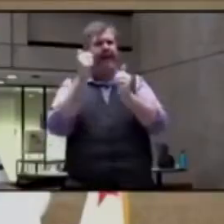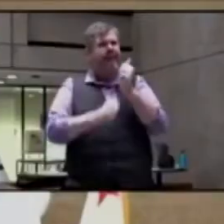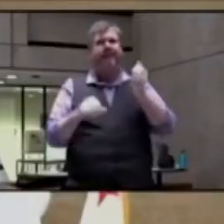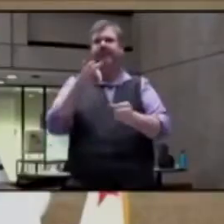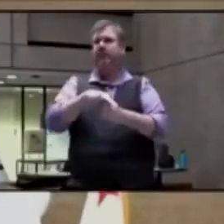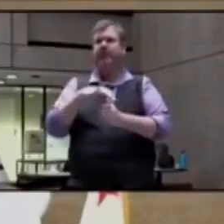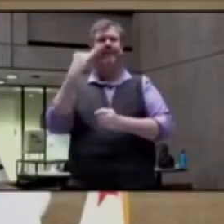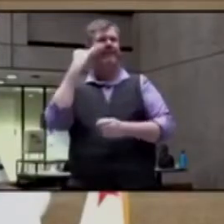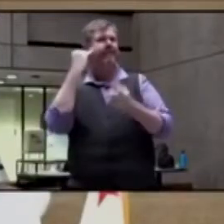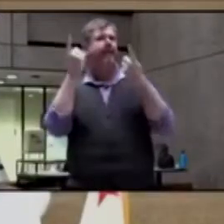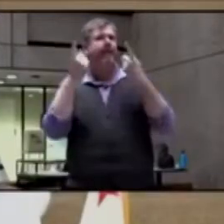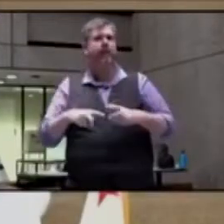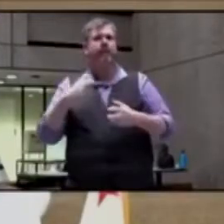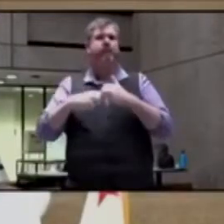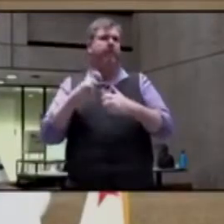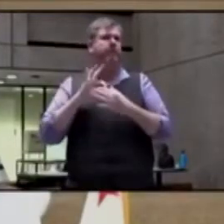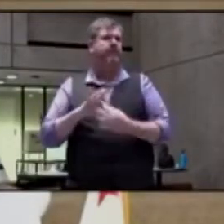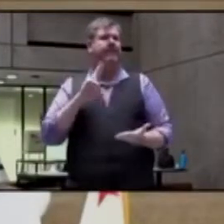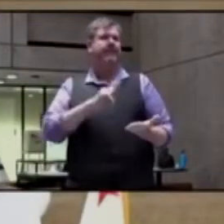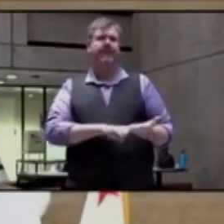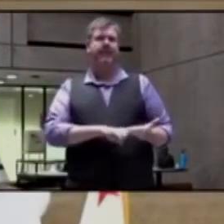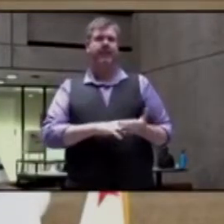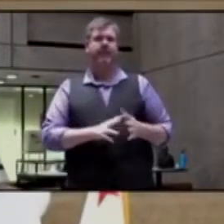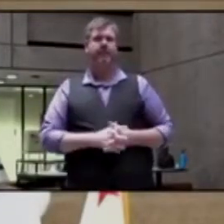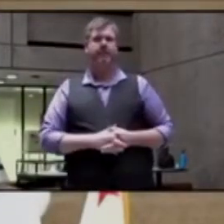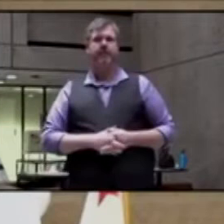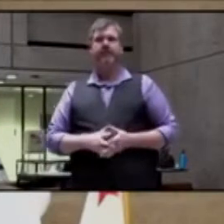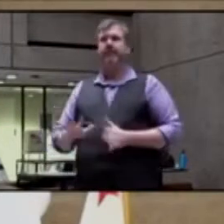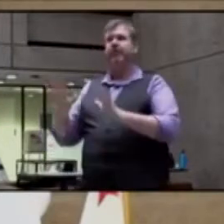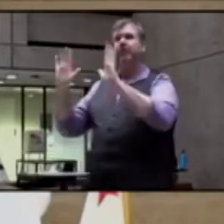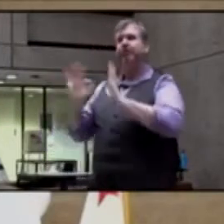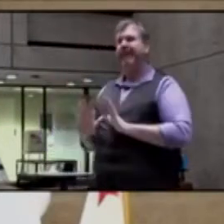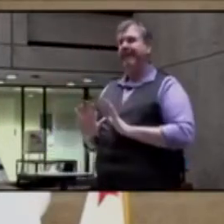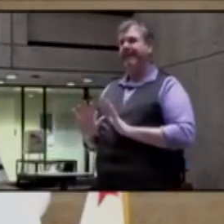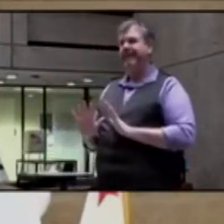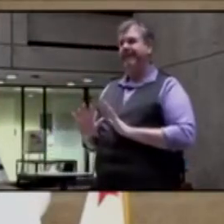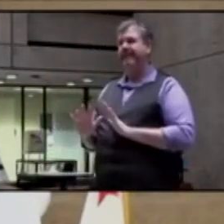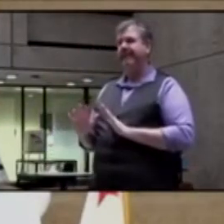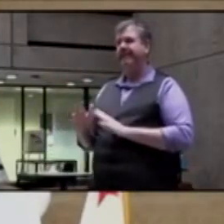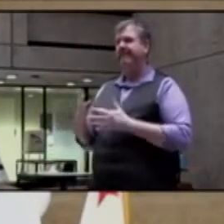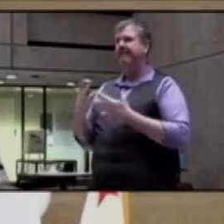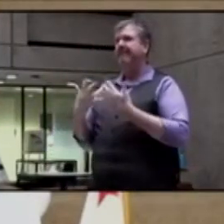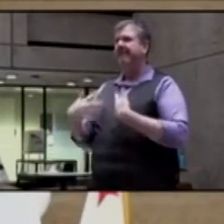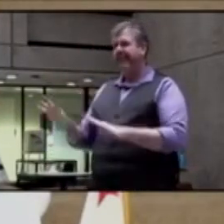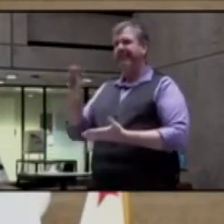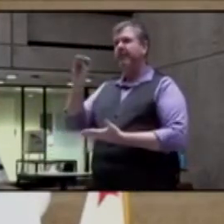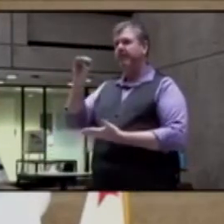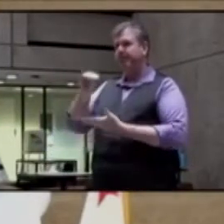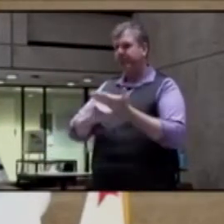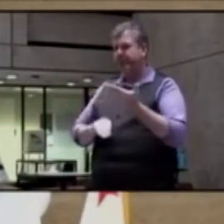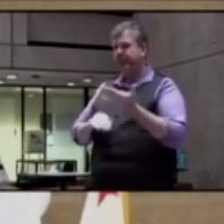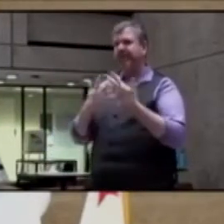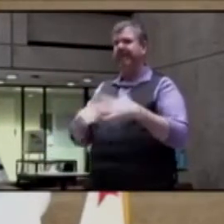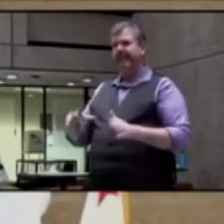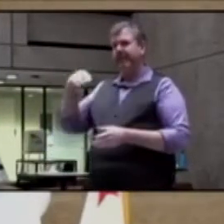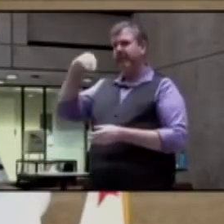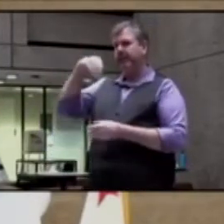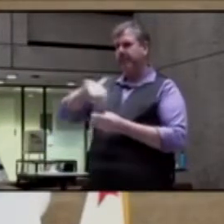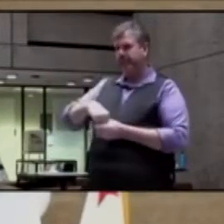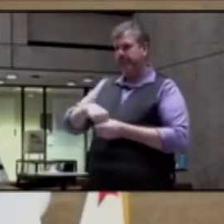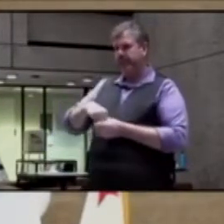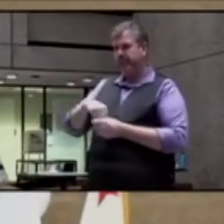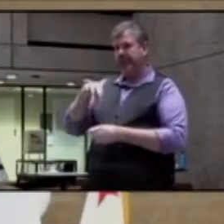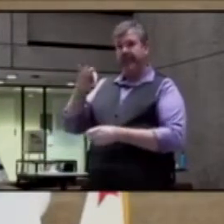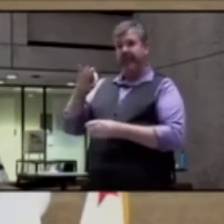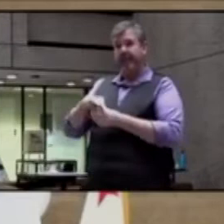process. The ballot's been filled out. It's in the envelope. The envelope is signed. Now, Yep. voters have a couple different ways that they can get it